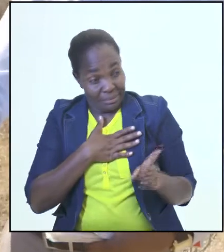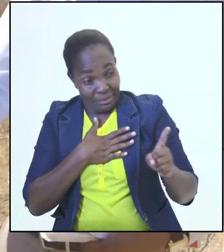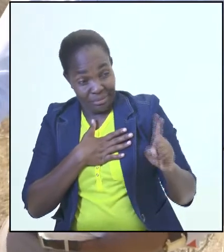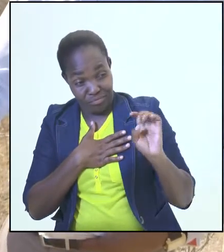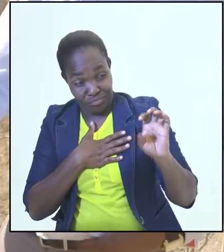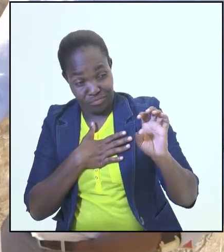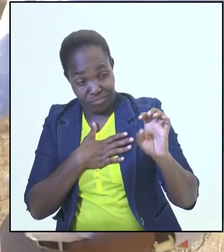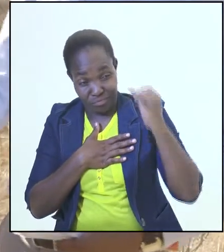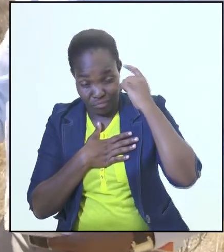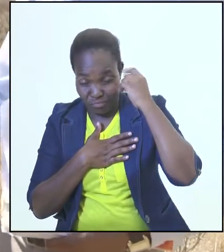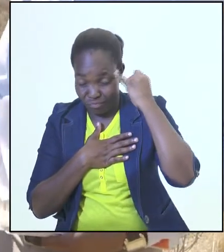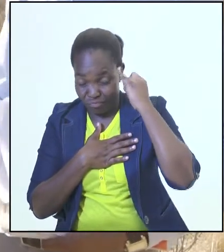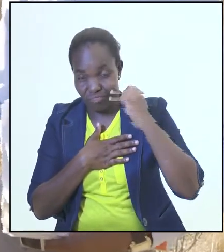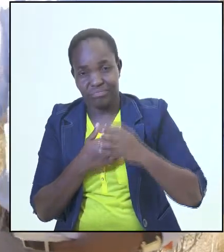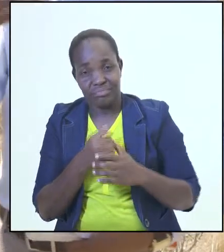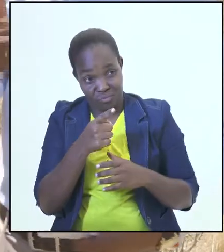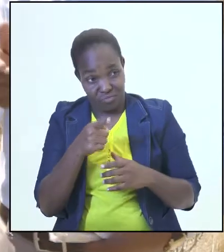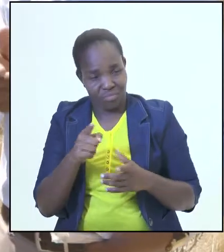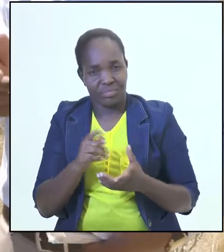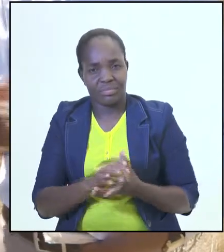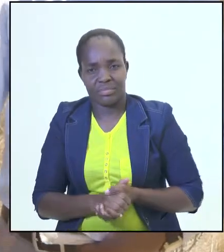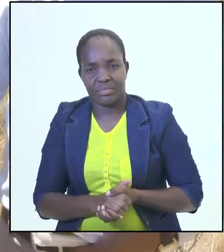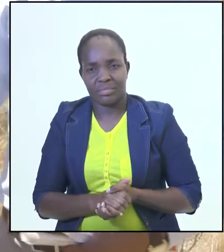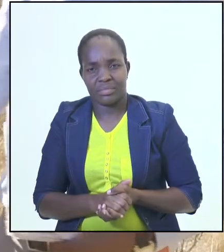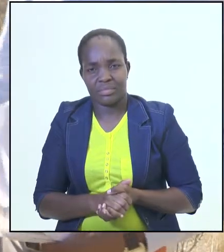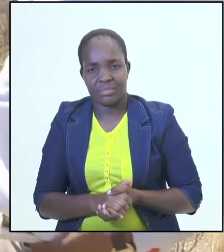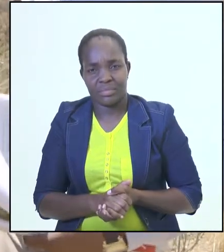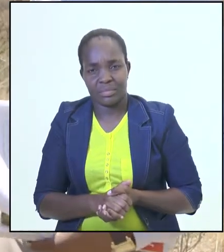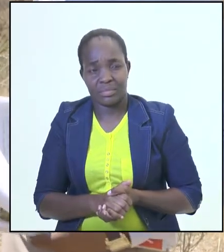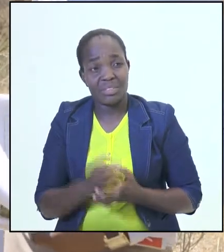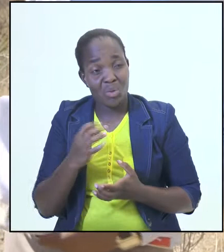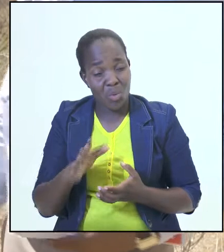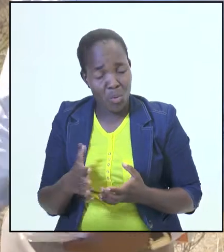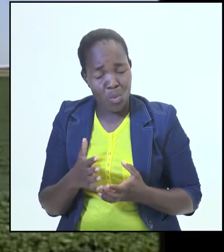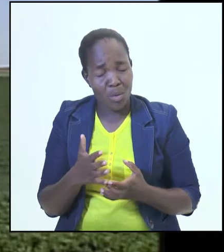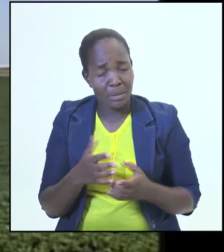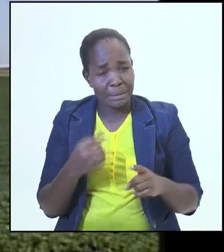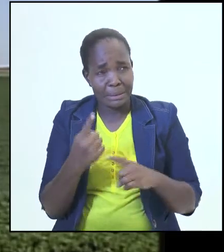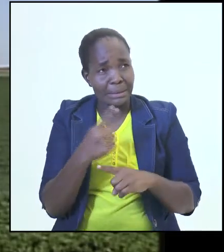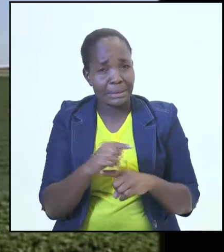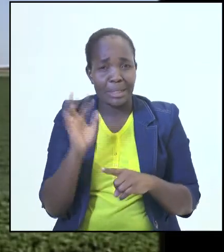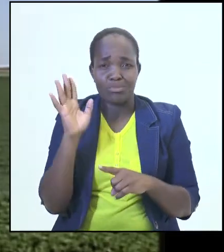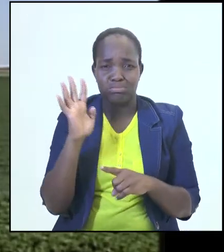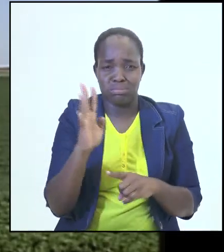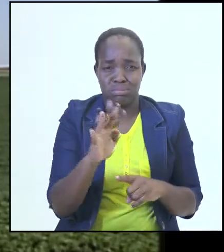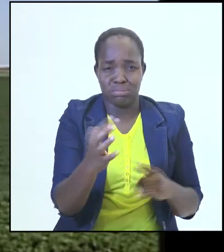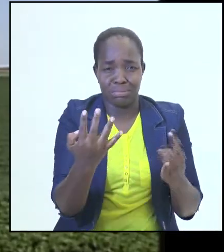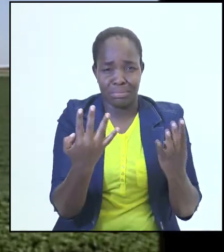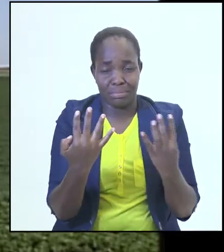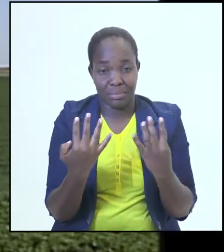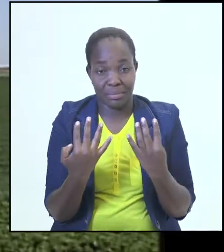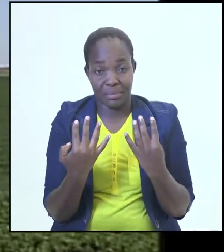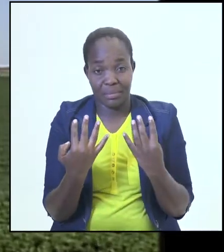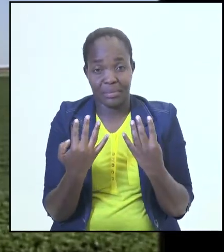right. Another disadvantage of irrigation is high cost of water. The production cost for the